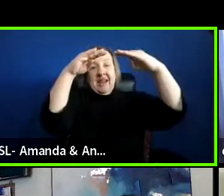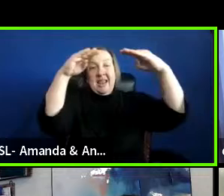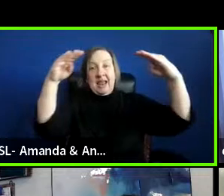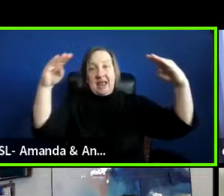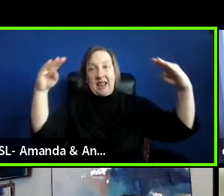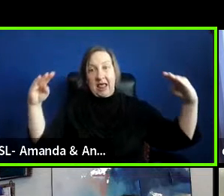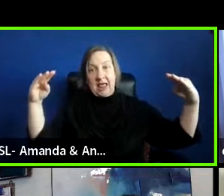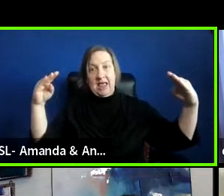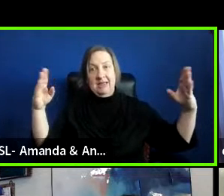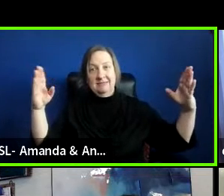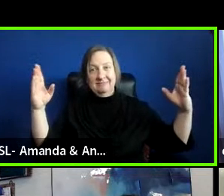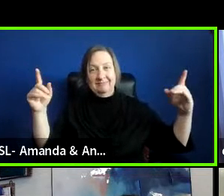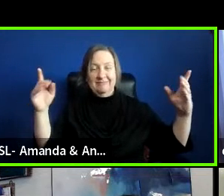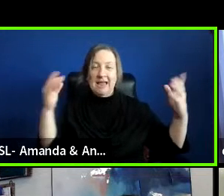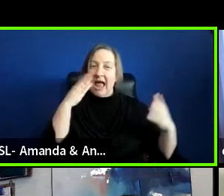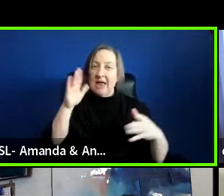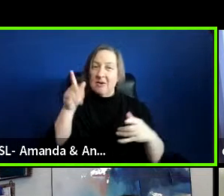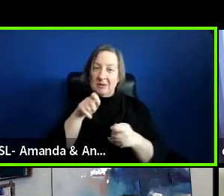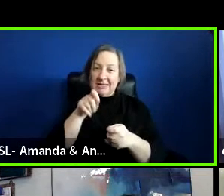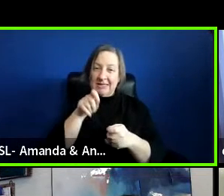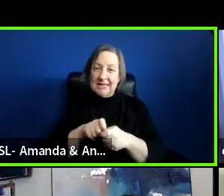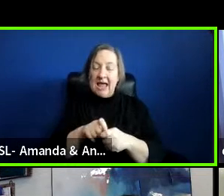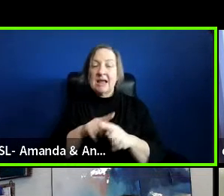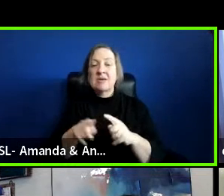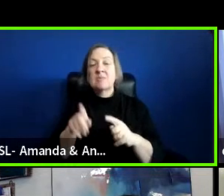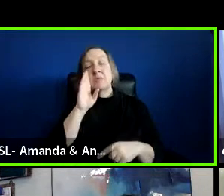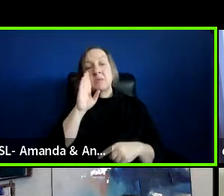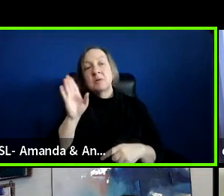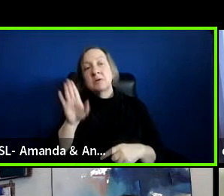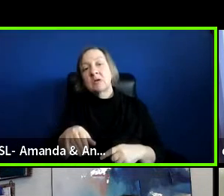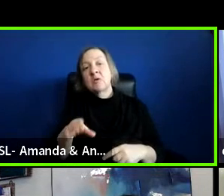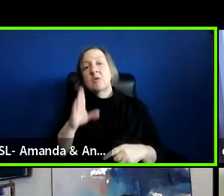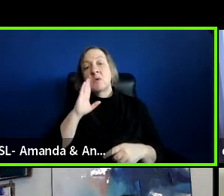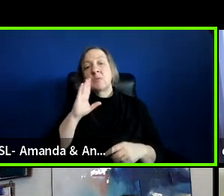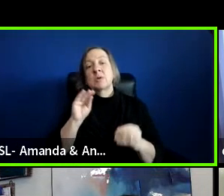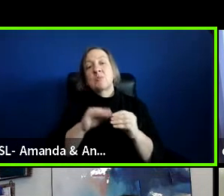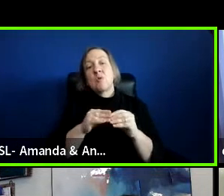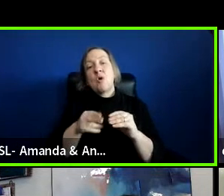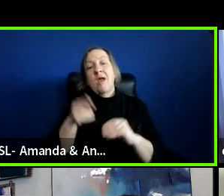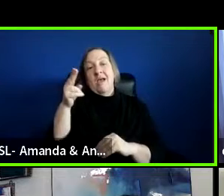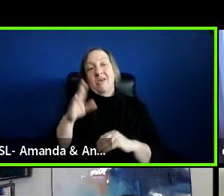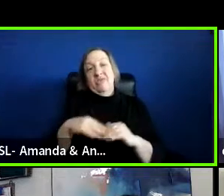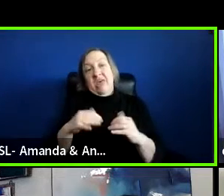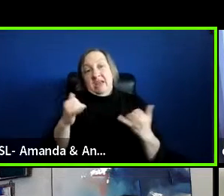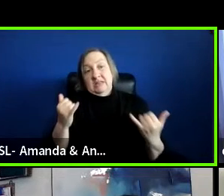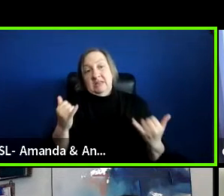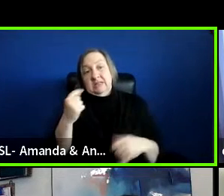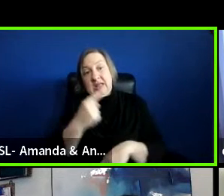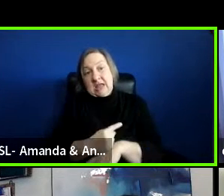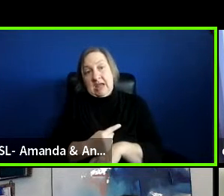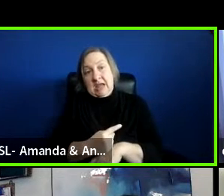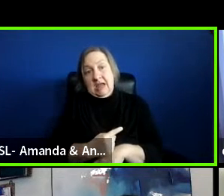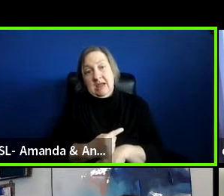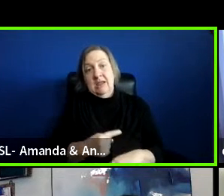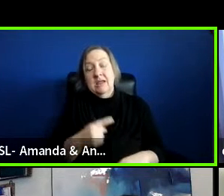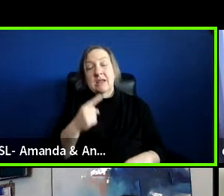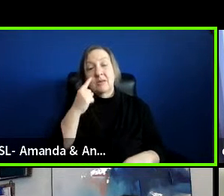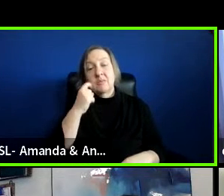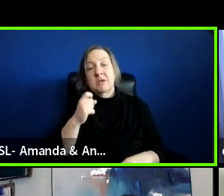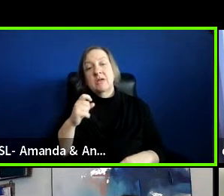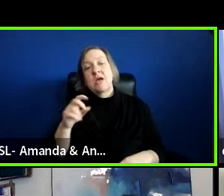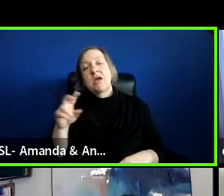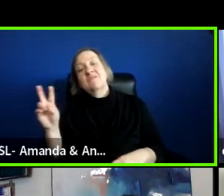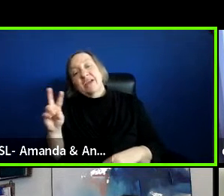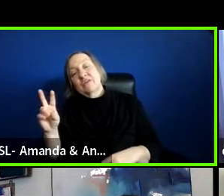exact height for you, but we know it's going to be higher than what we have today because on the Vancouver